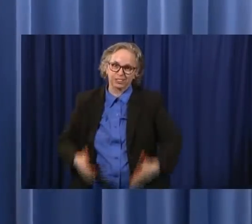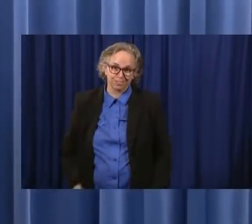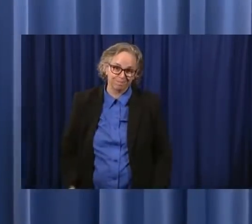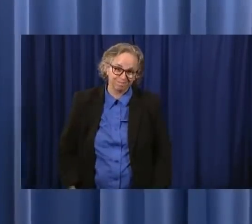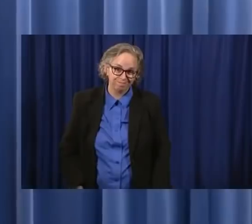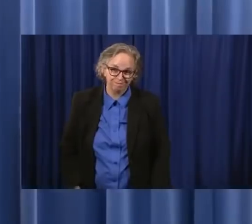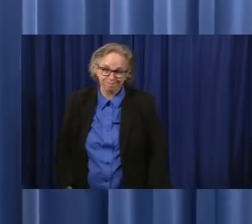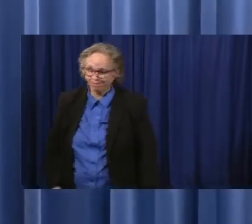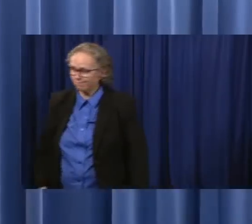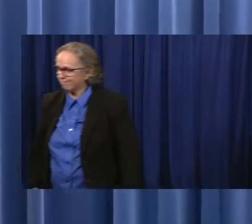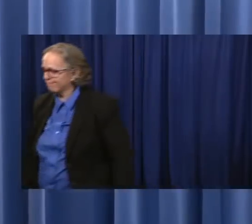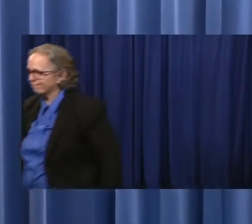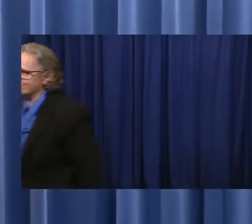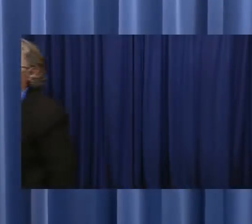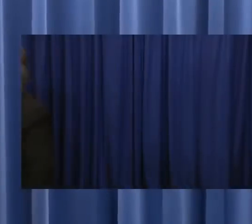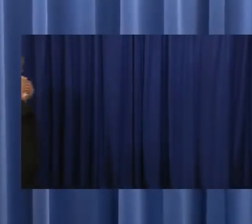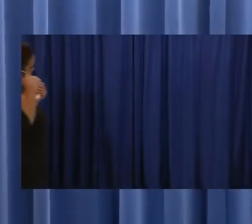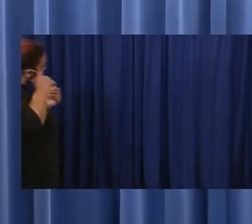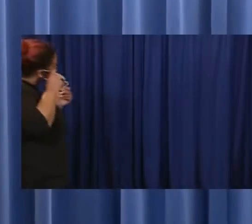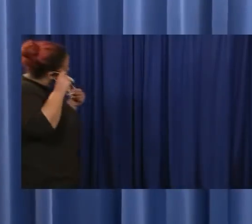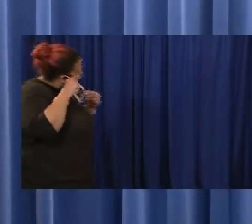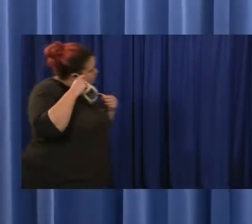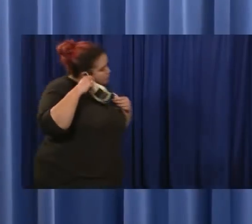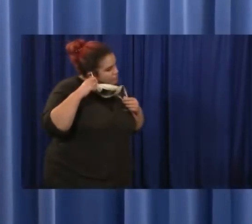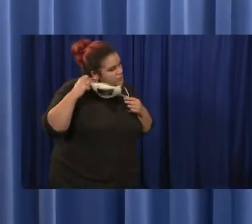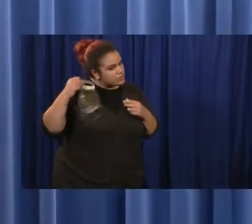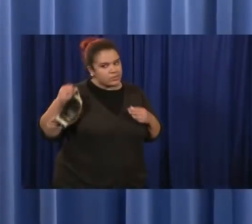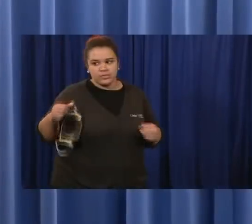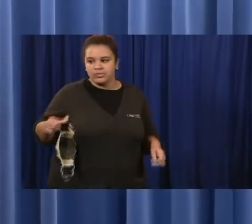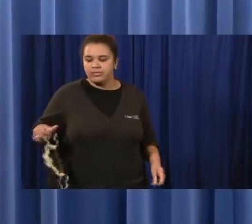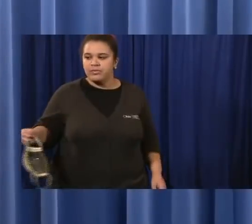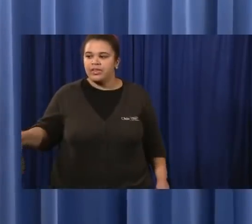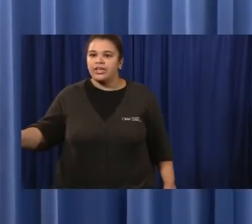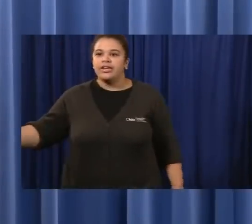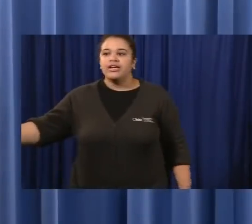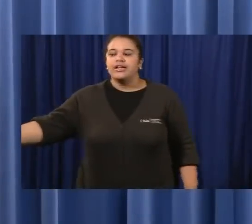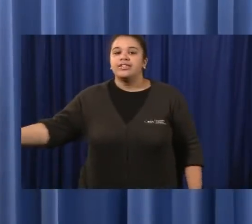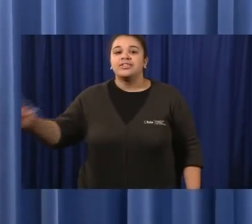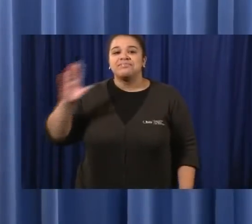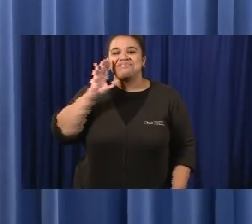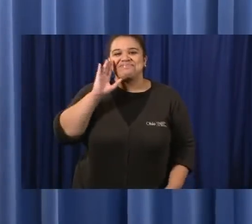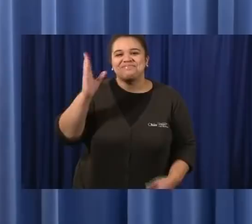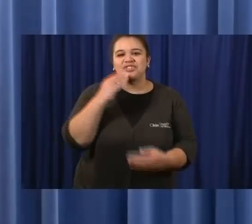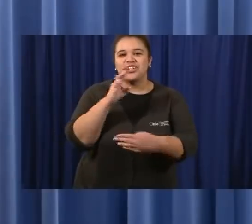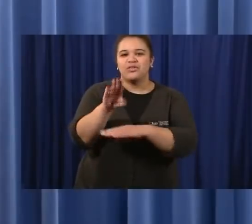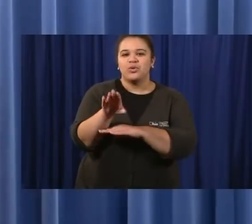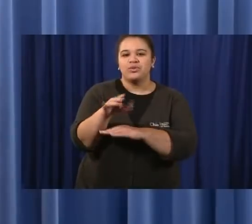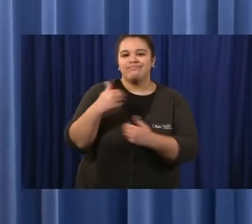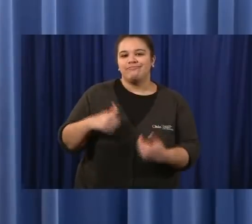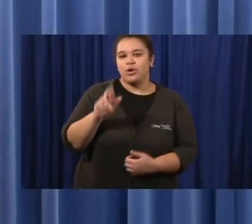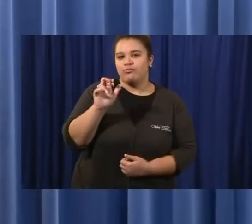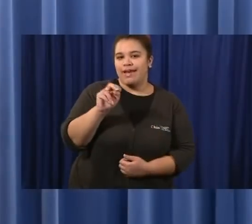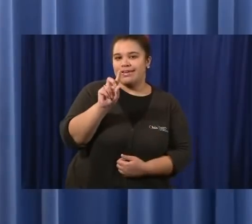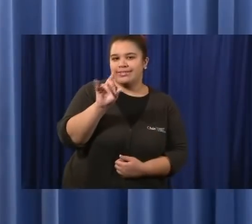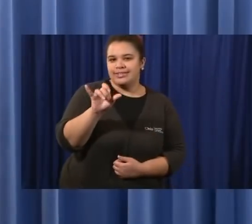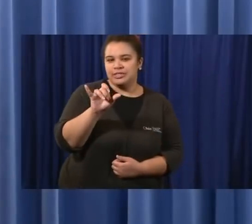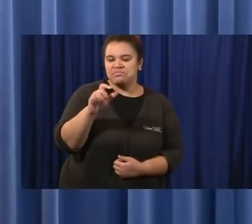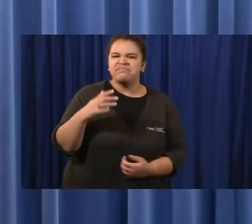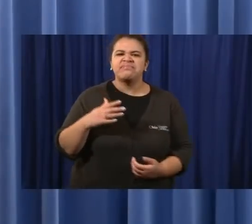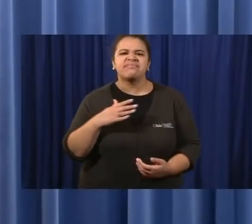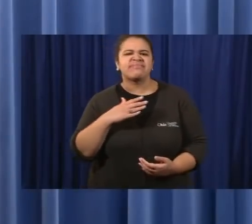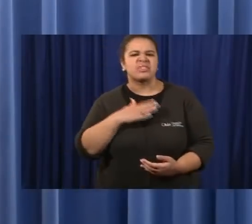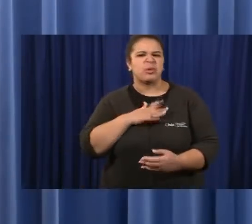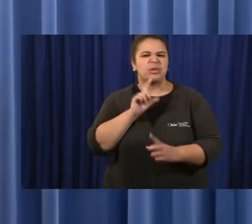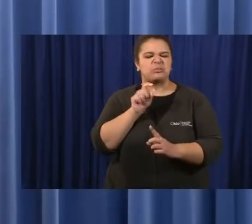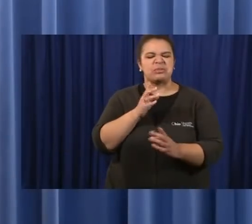Good afternoon, Governor. Randy Ludlow with the Columbus Dispatch, and perhaps this is a question best suited for the Lieutenant Governor. We hear